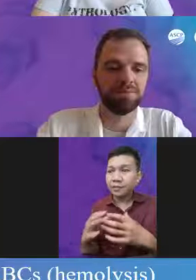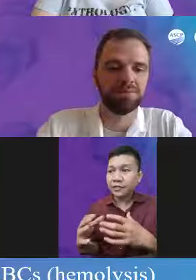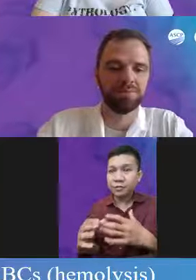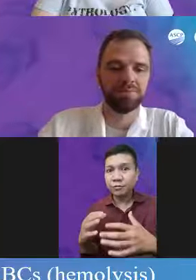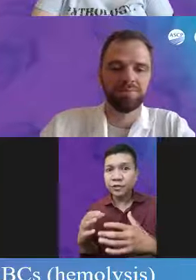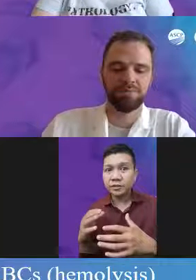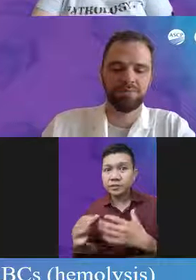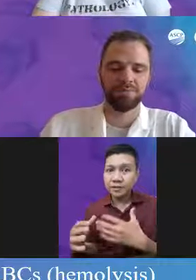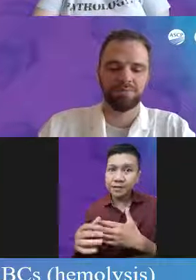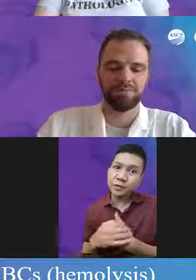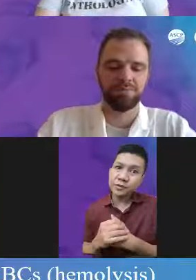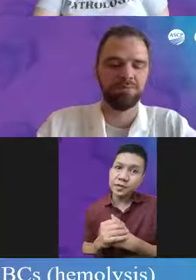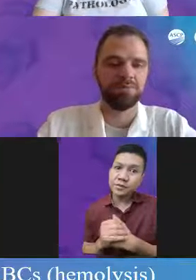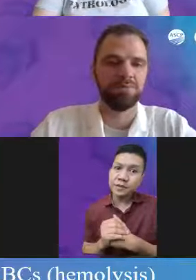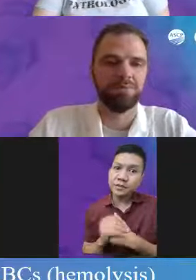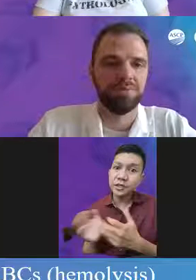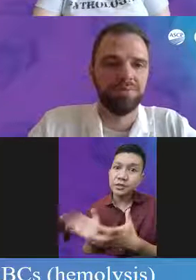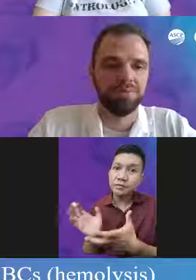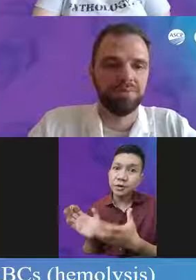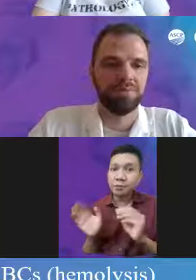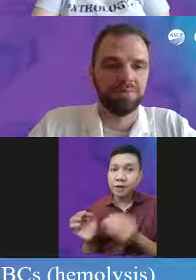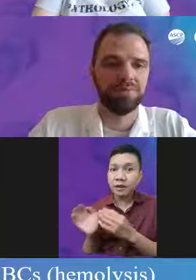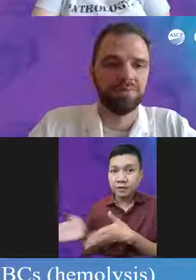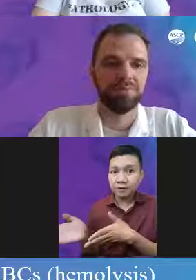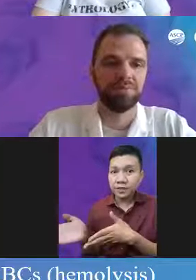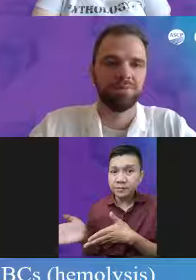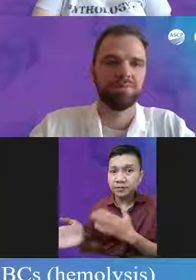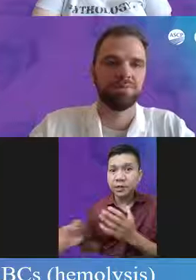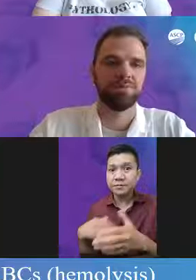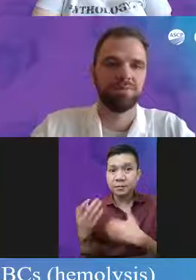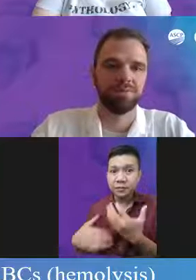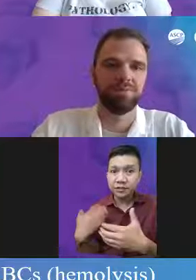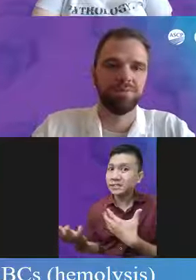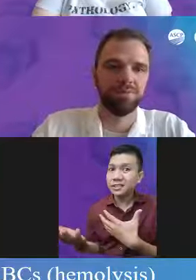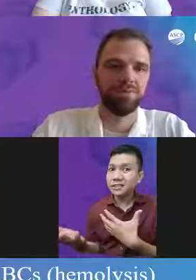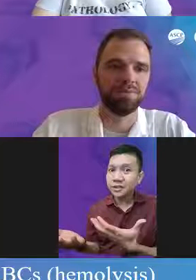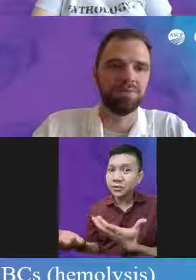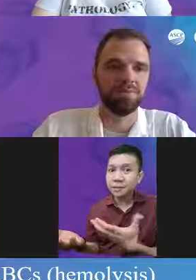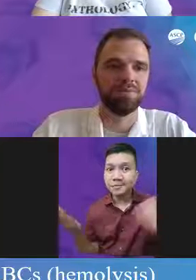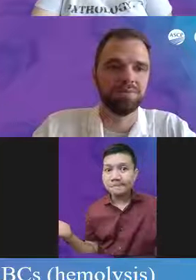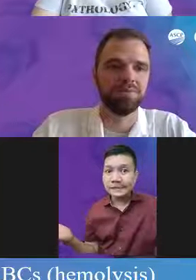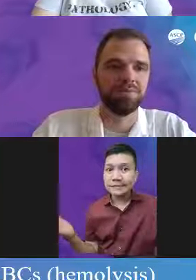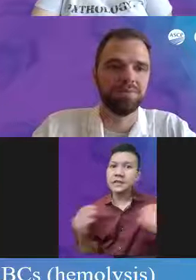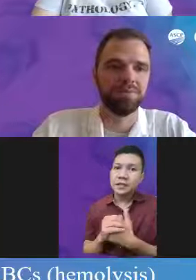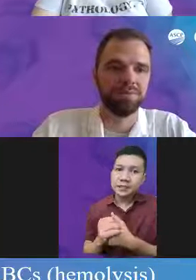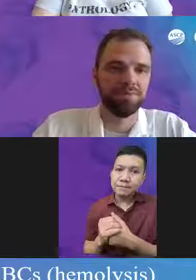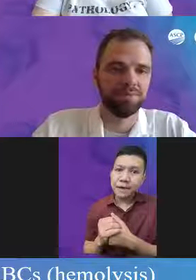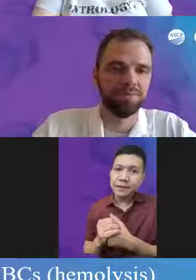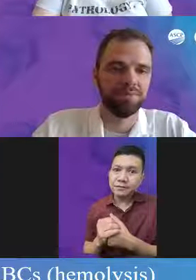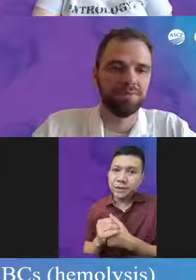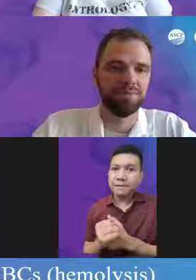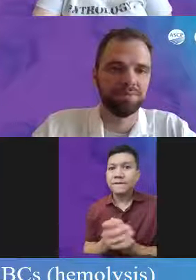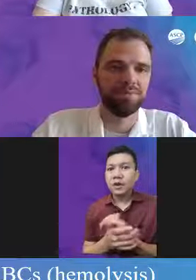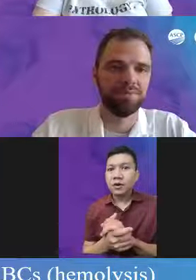If a patient who is in stem cell transplant still, or preparing them for stem cell transplant, will still see teardrops, that's